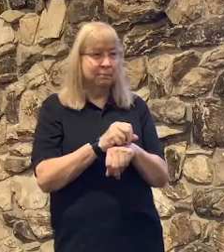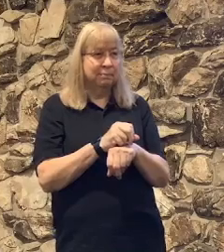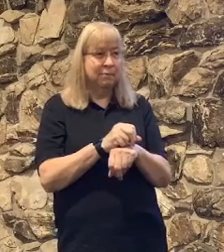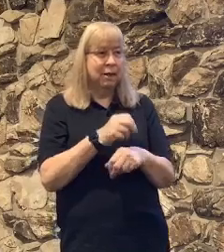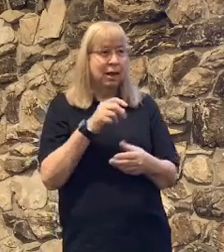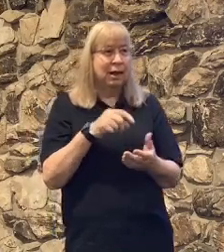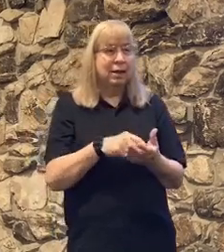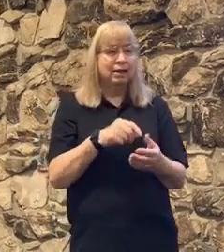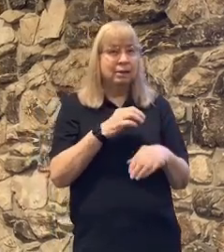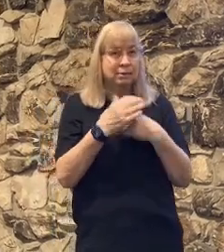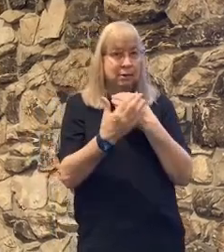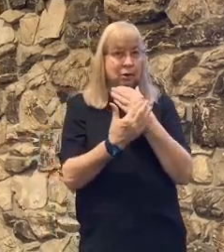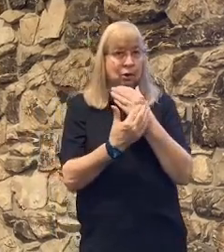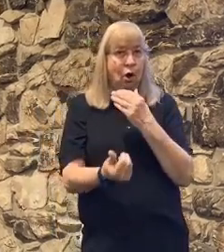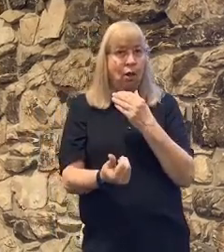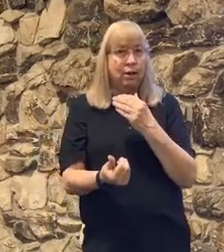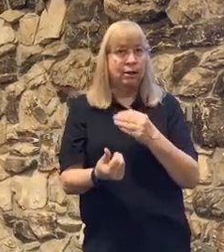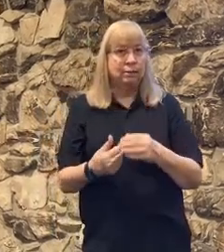This is a calling.